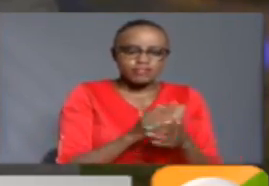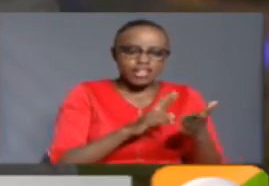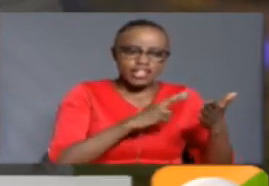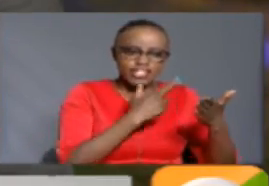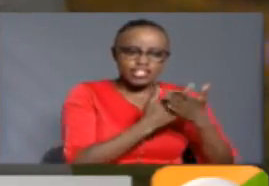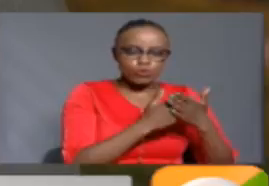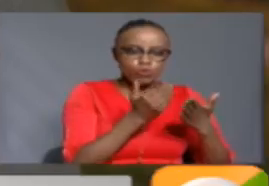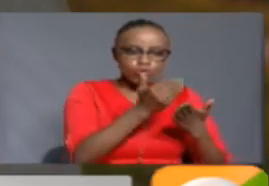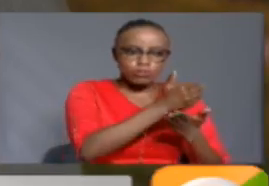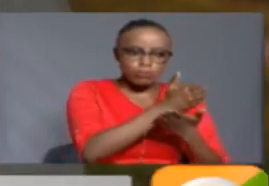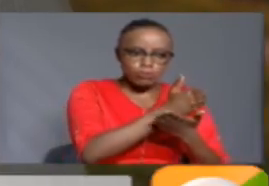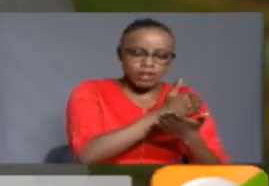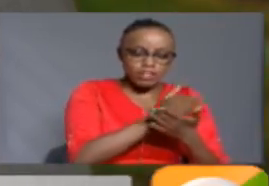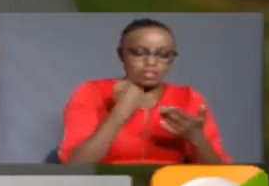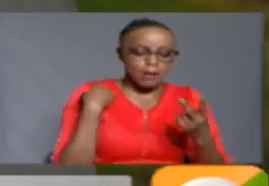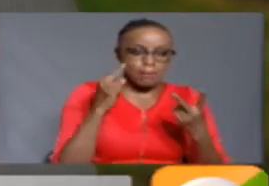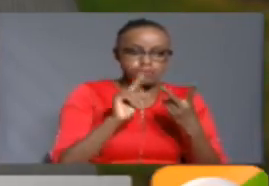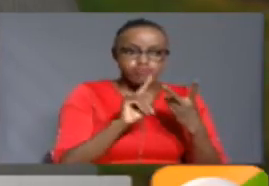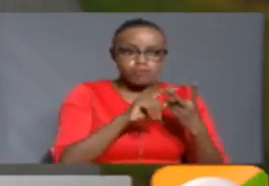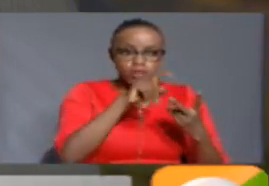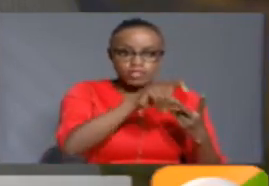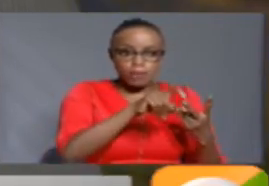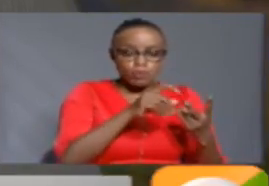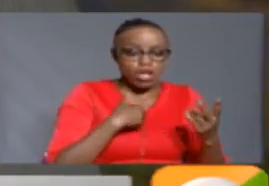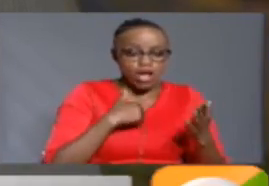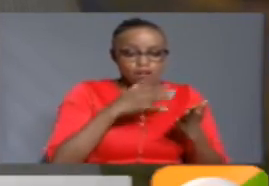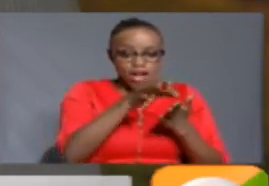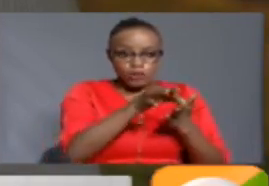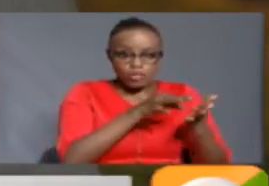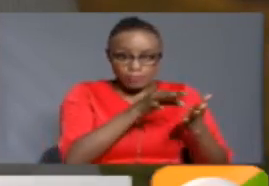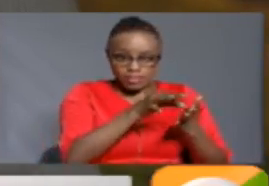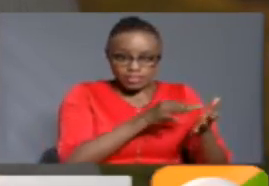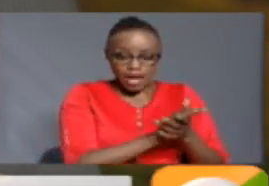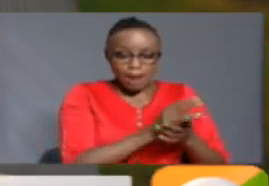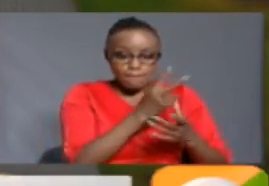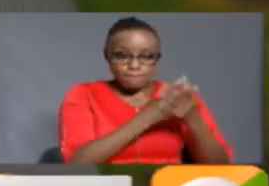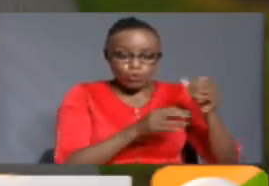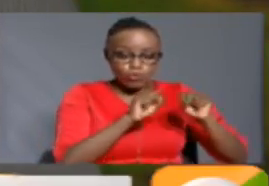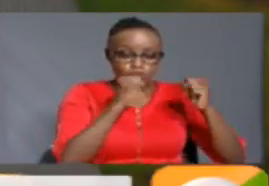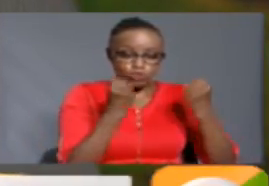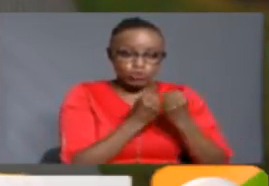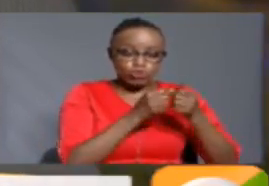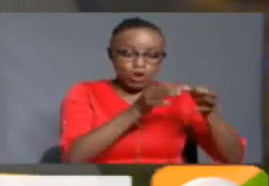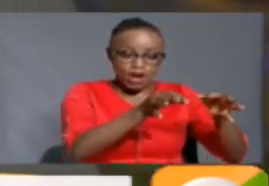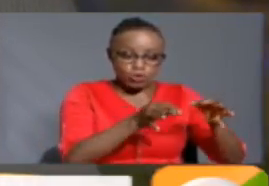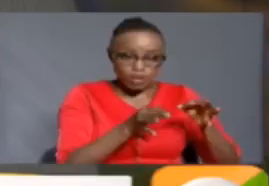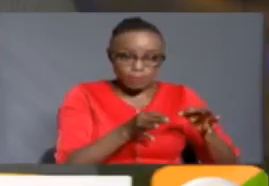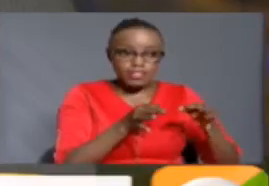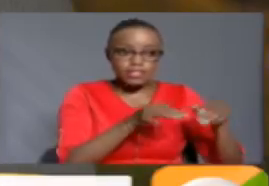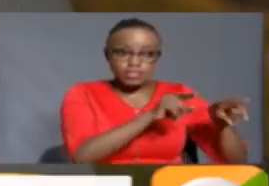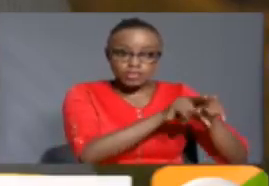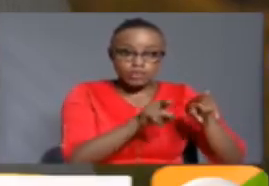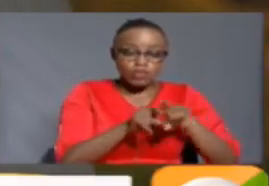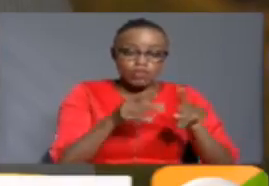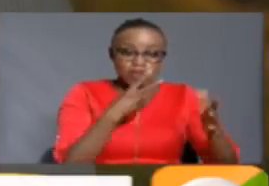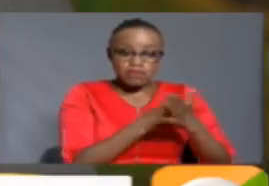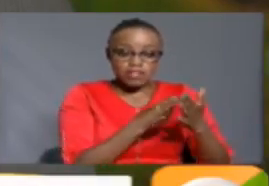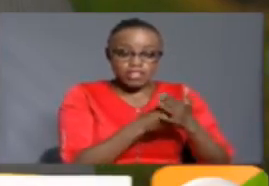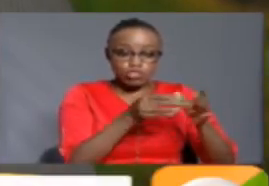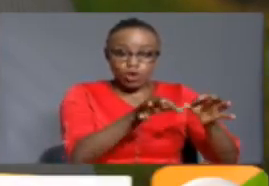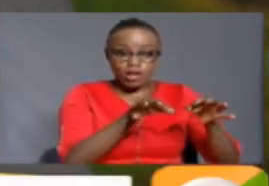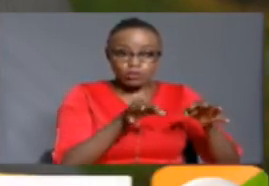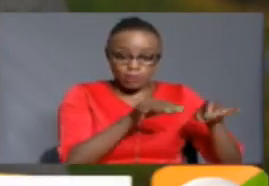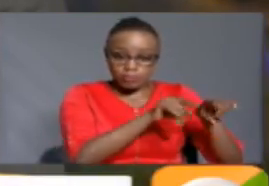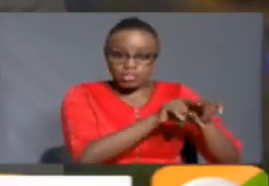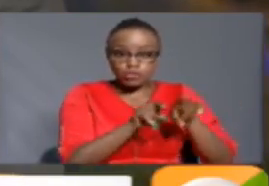resource mobilization, and two, there was supposed to be accountability, both social accountability and financial